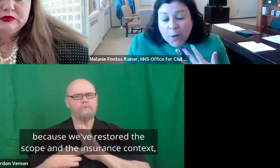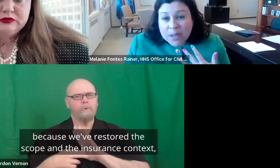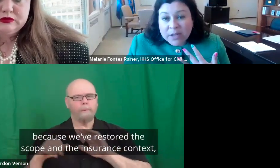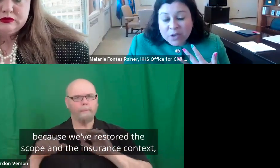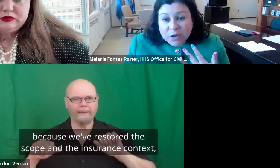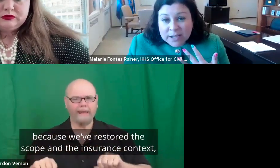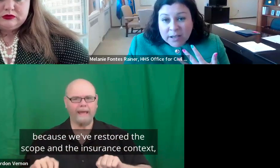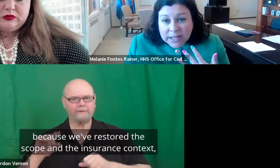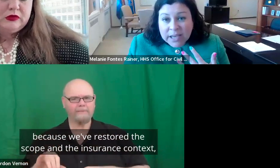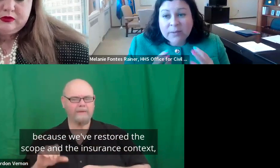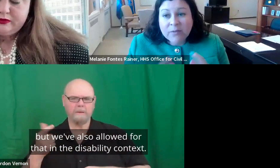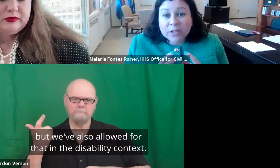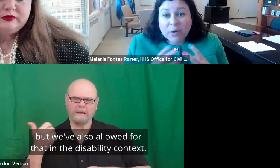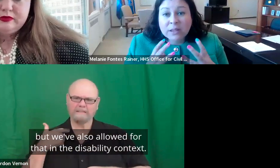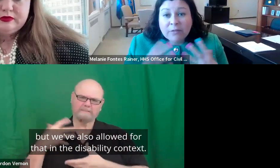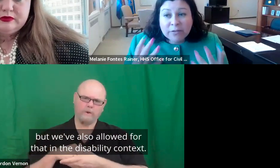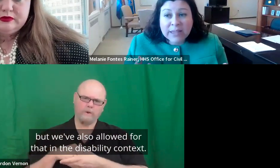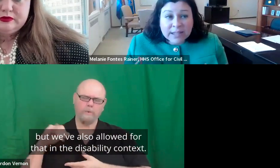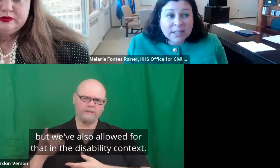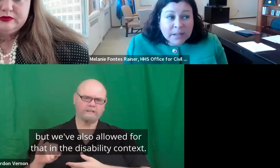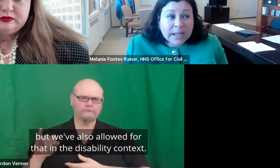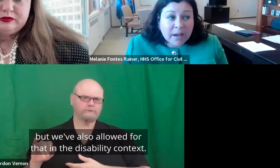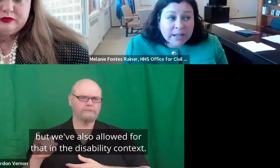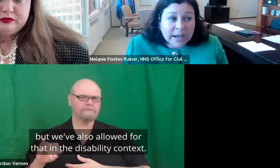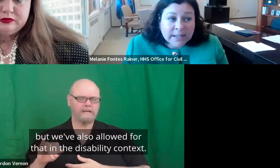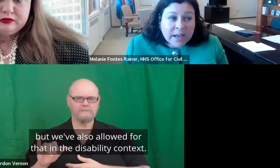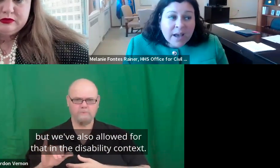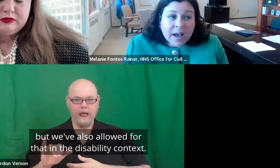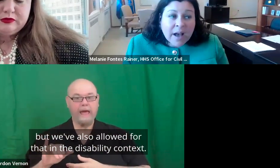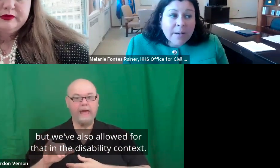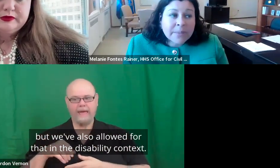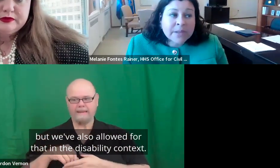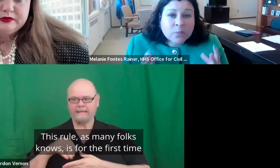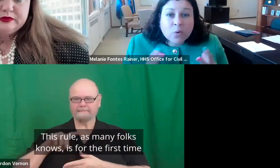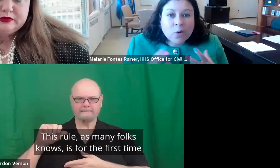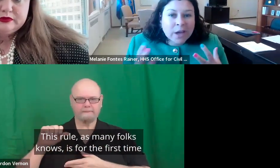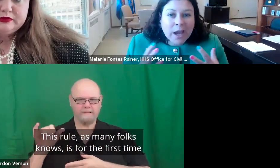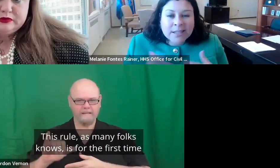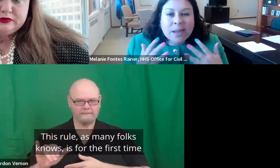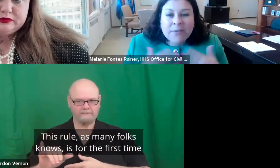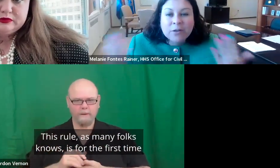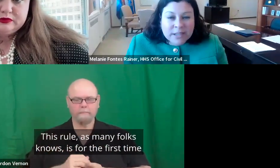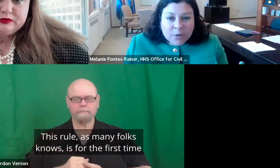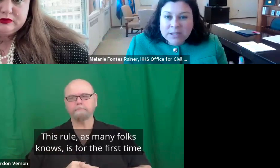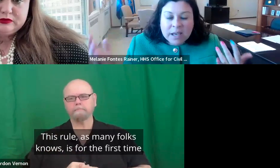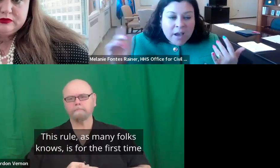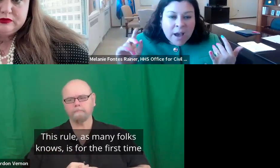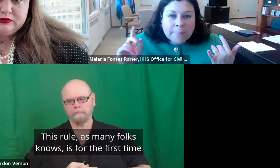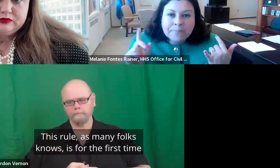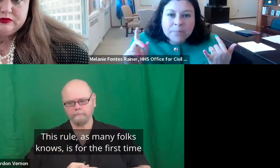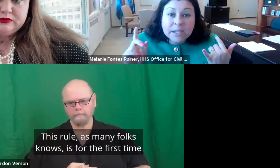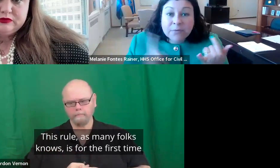the scope in the insurance context, but we've also allowed for that in the disability context. This rule, as many folks